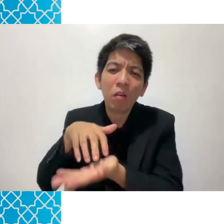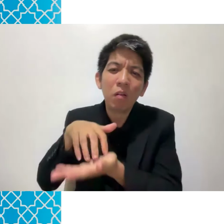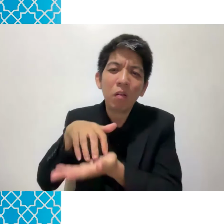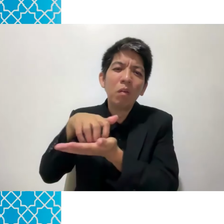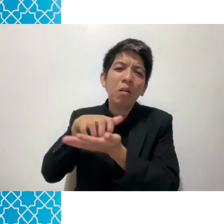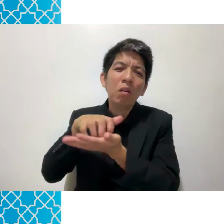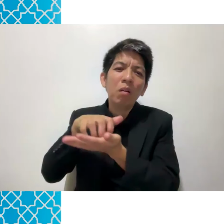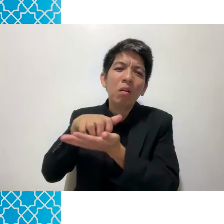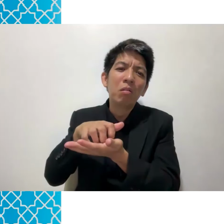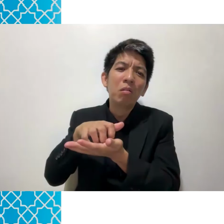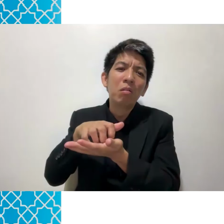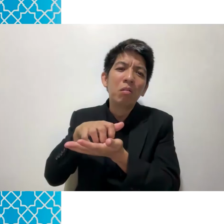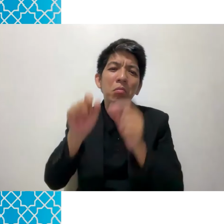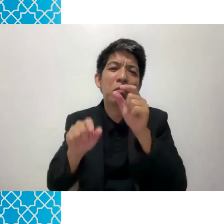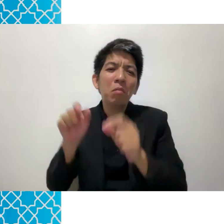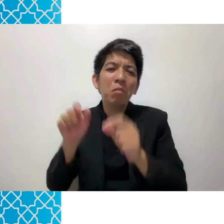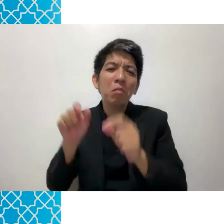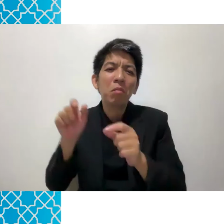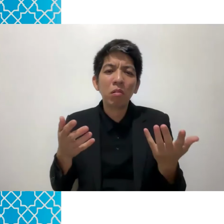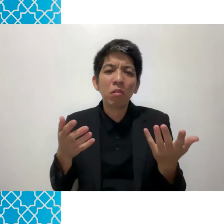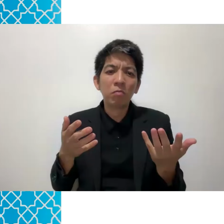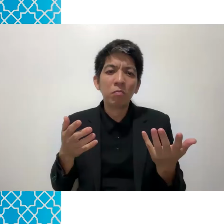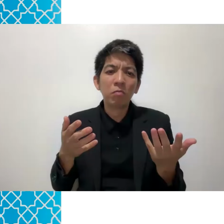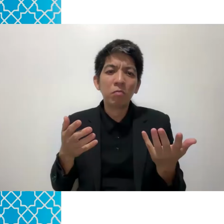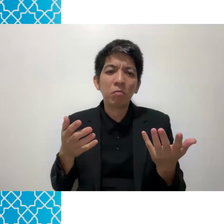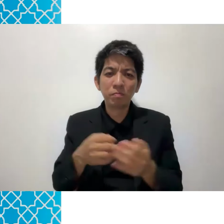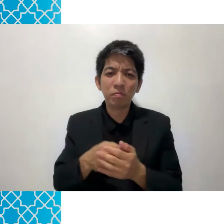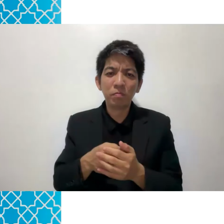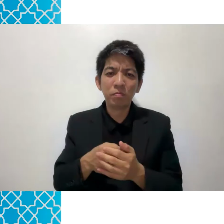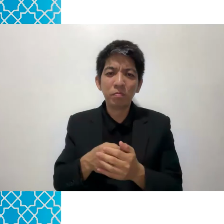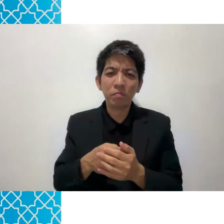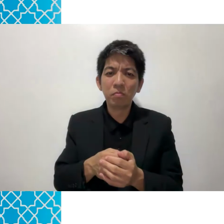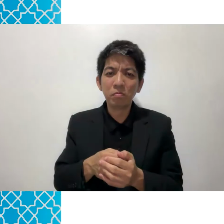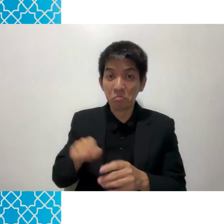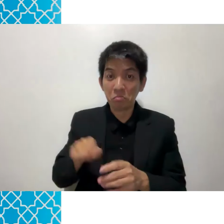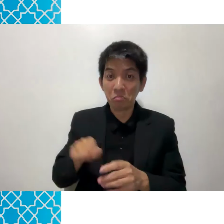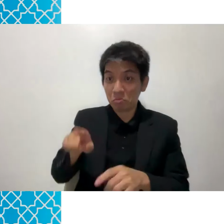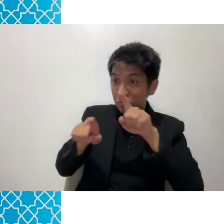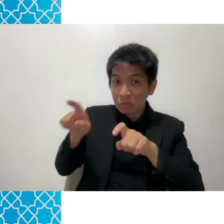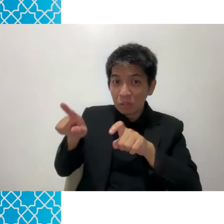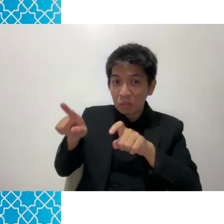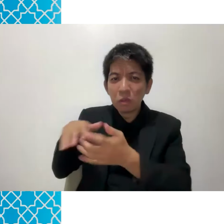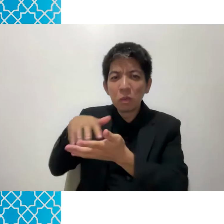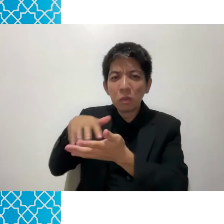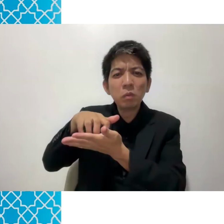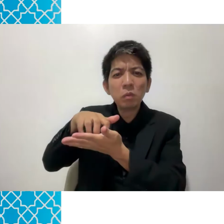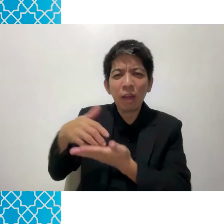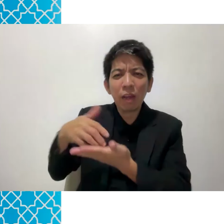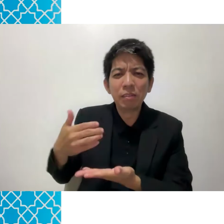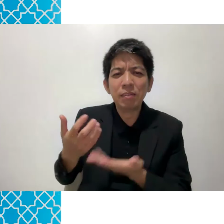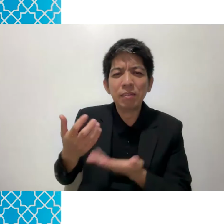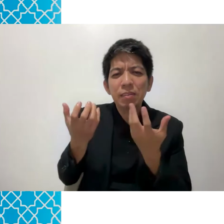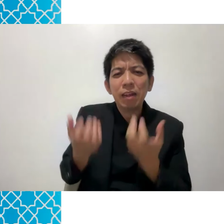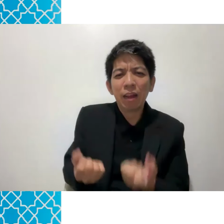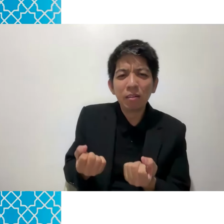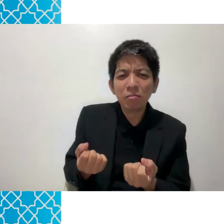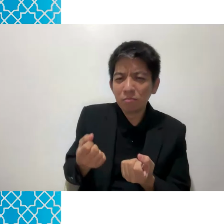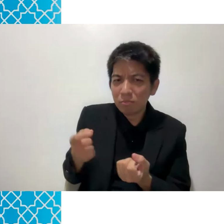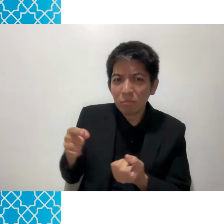the vulnerable groups for the strategies included in the plans, it's more siloed to the